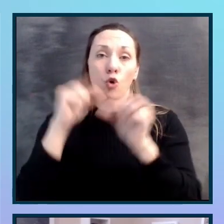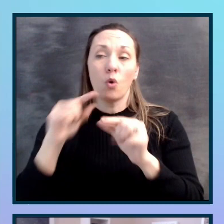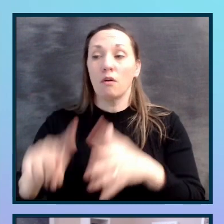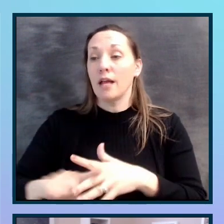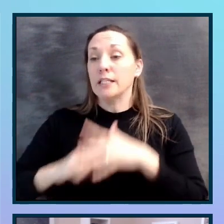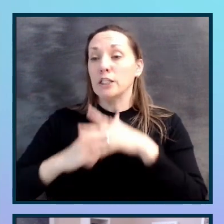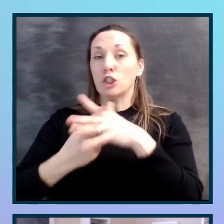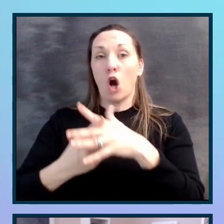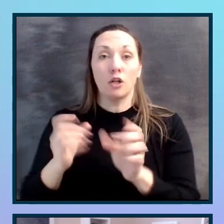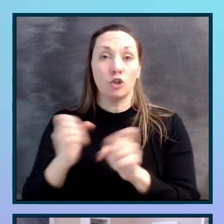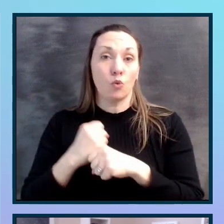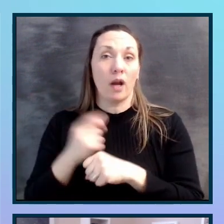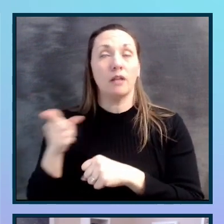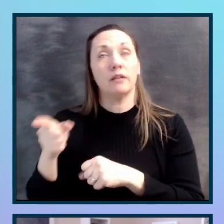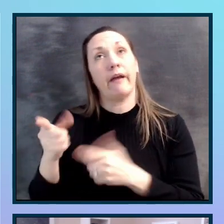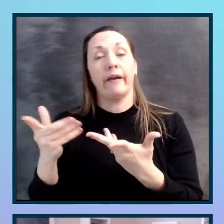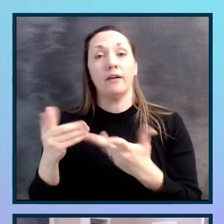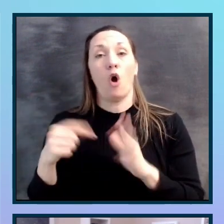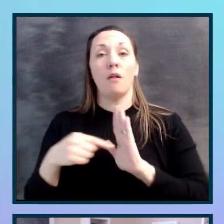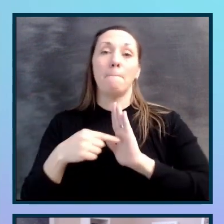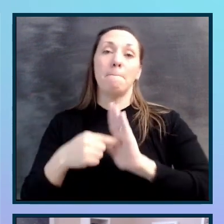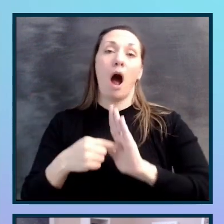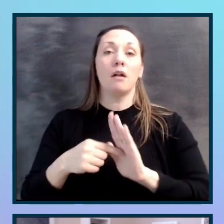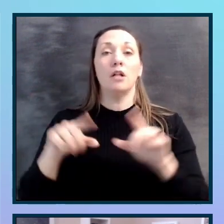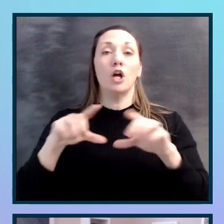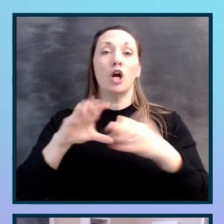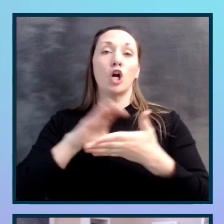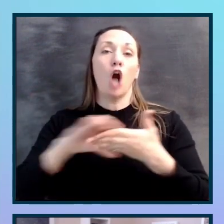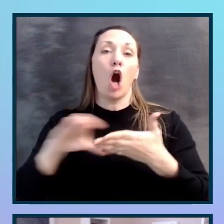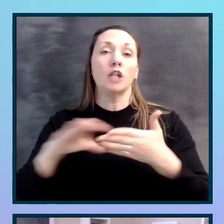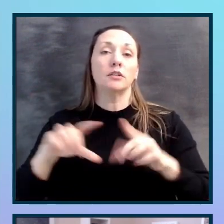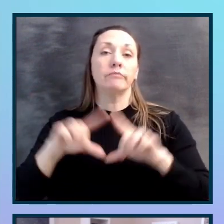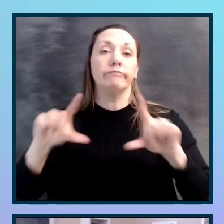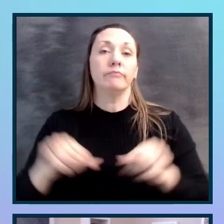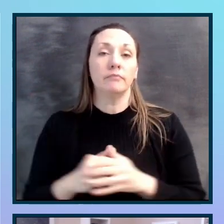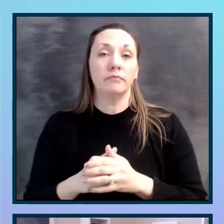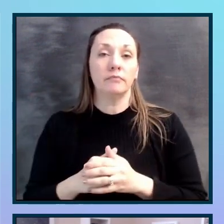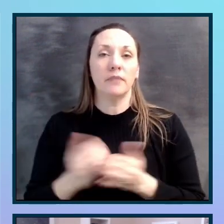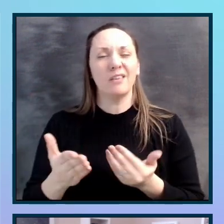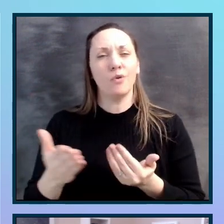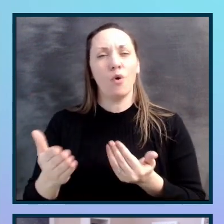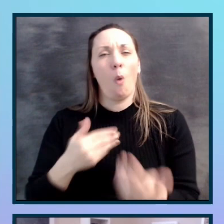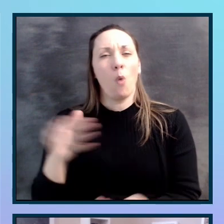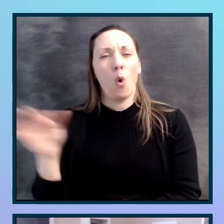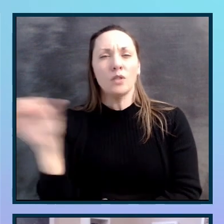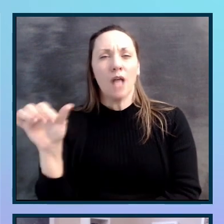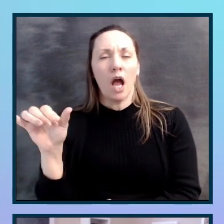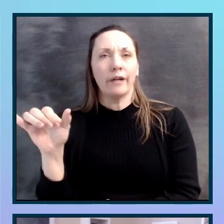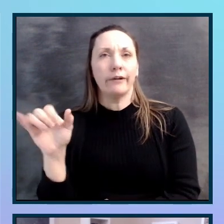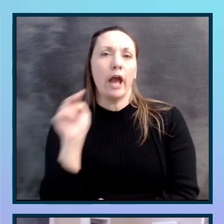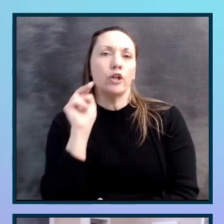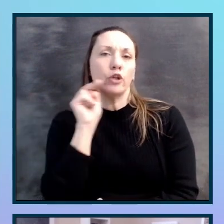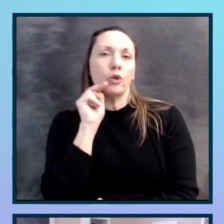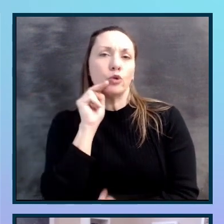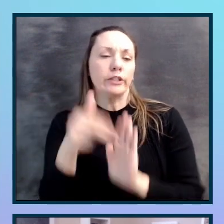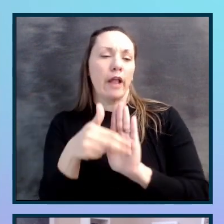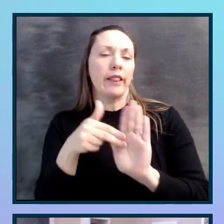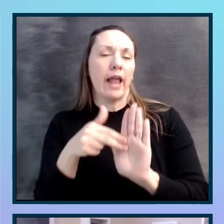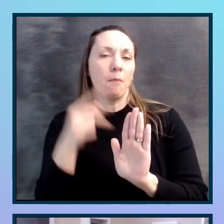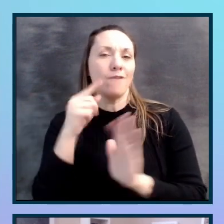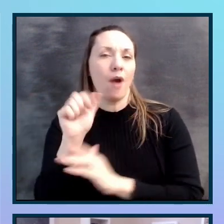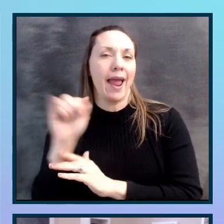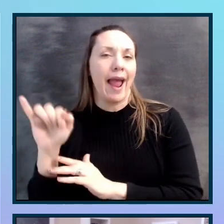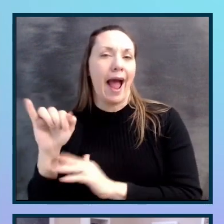create, they call sort of model cards. And they're almost like a nutrition label for an AI